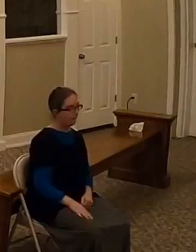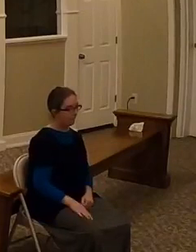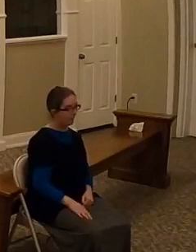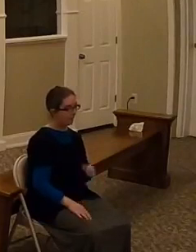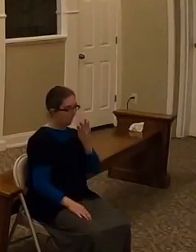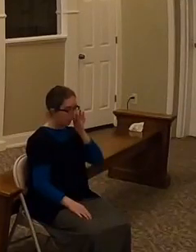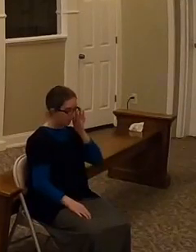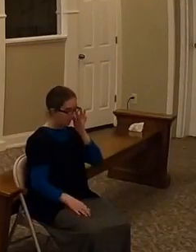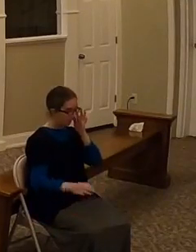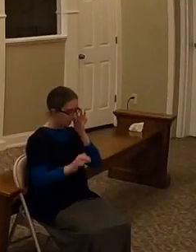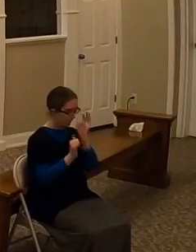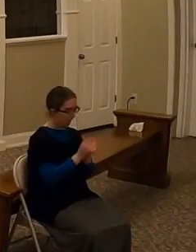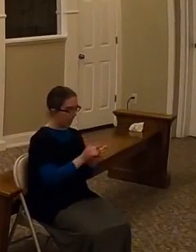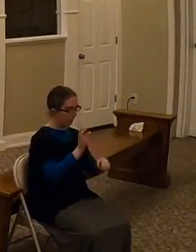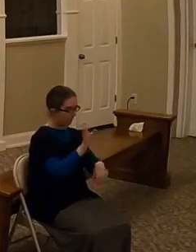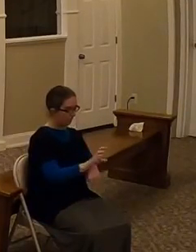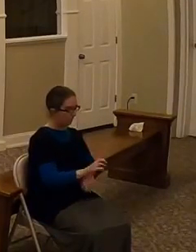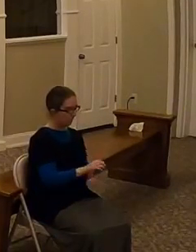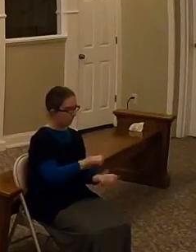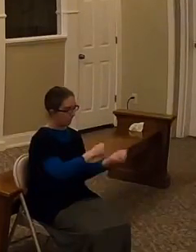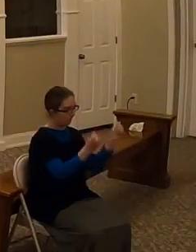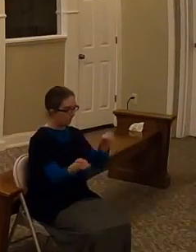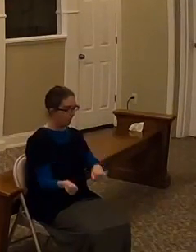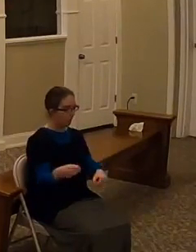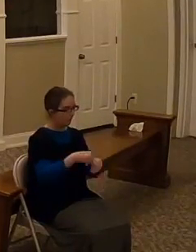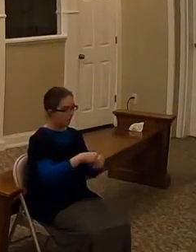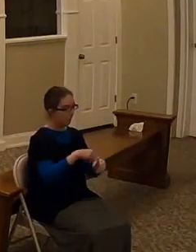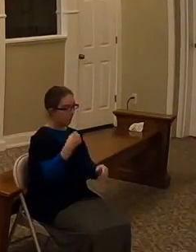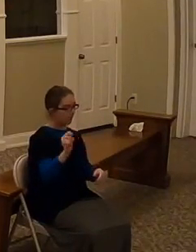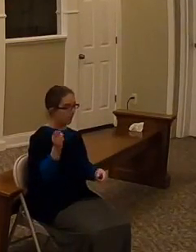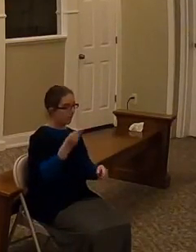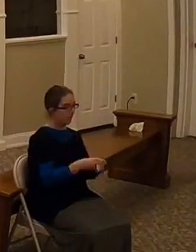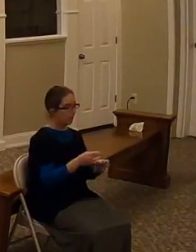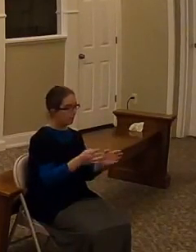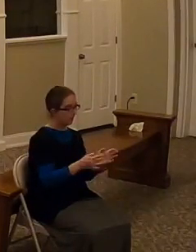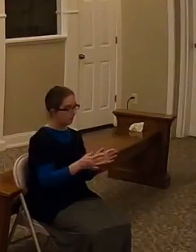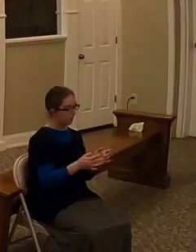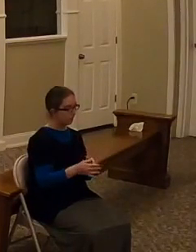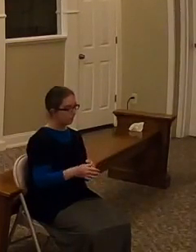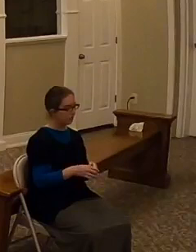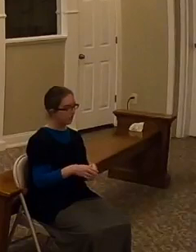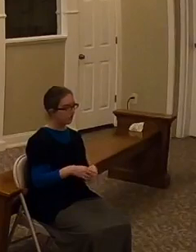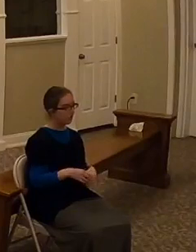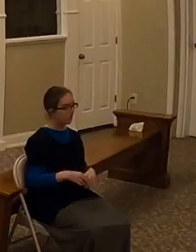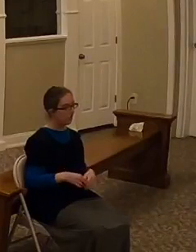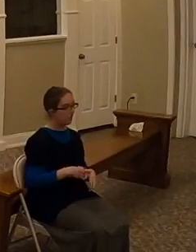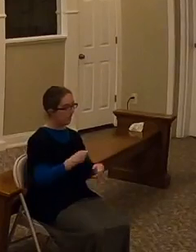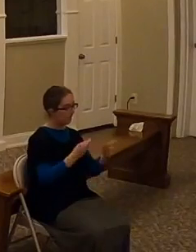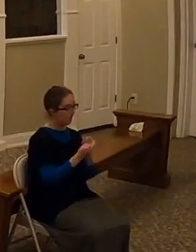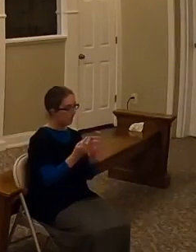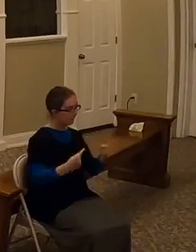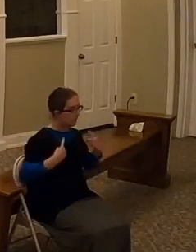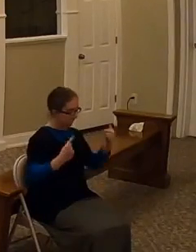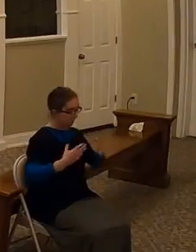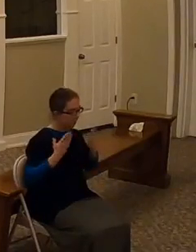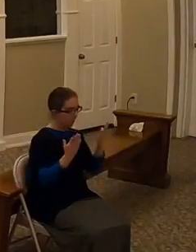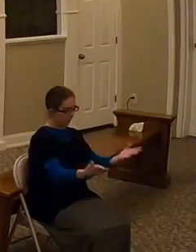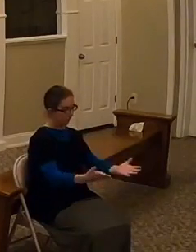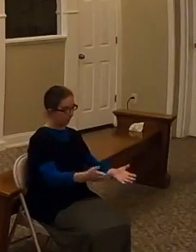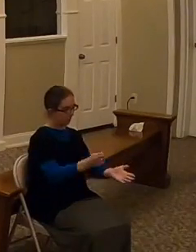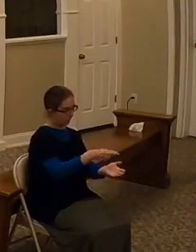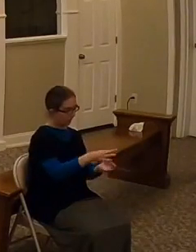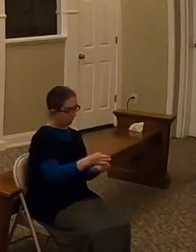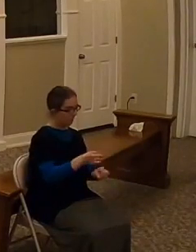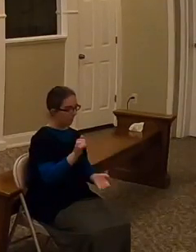And guess what that church teaches? Baptism in the name of Jesus, the repentance of your sins, the infilling of the gift of the Holy Ghost. That's what